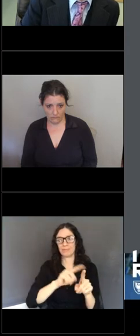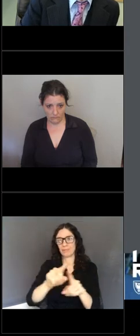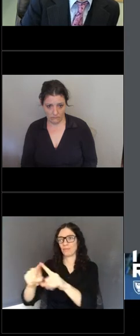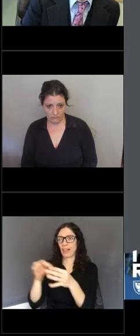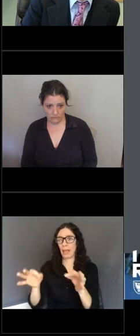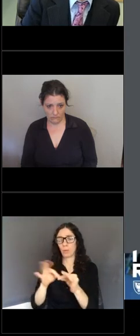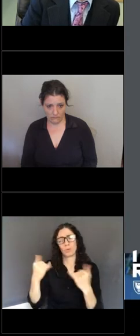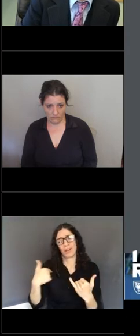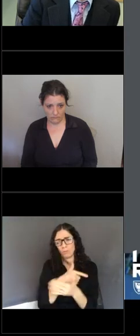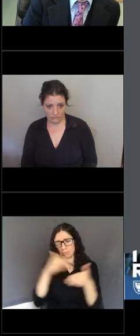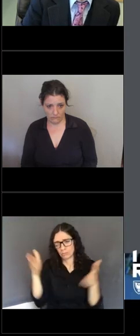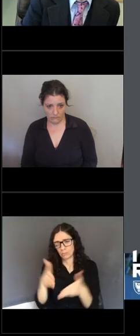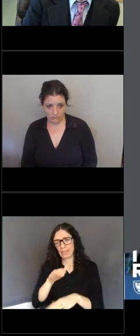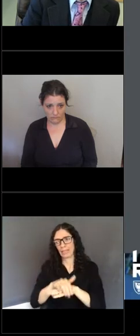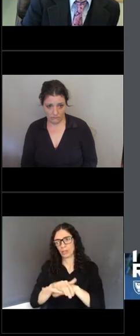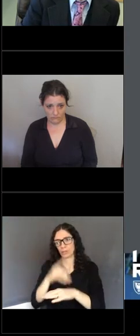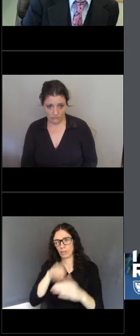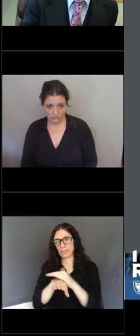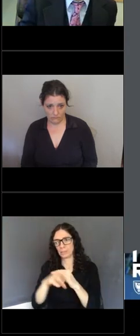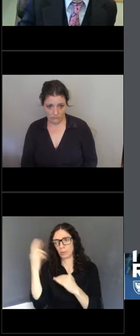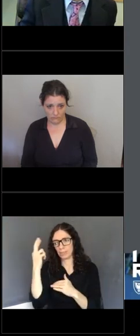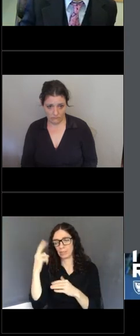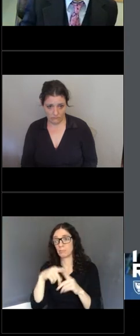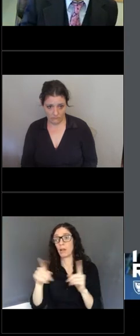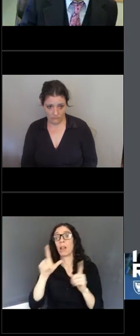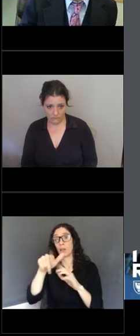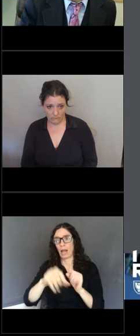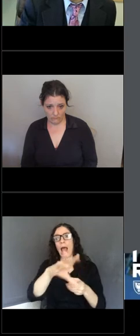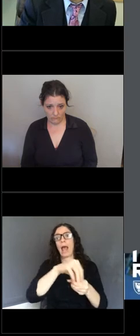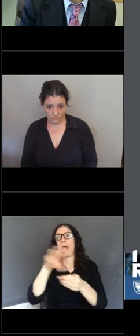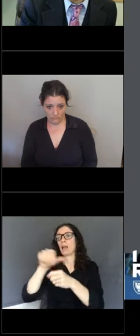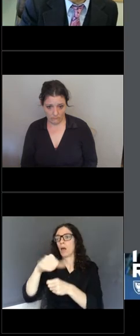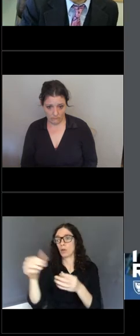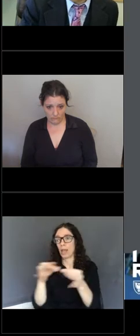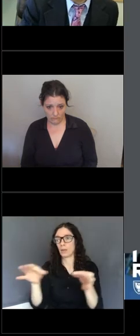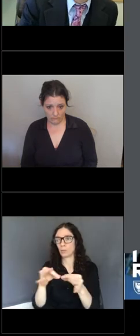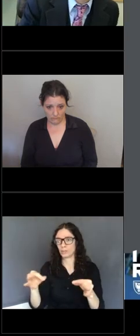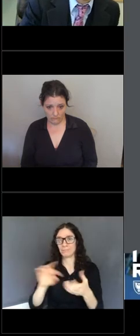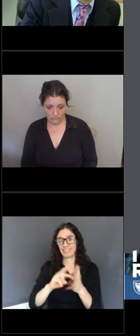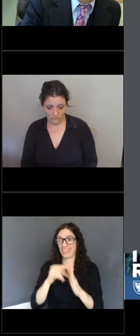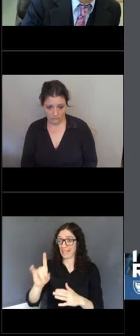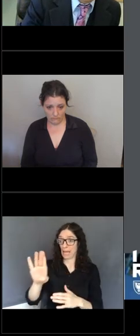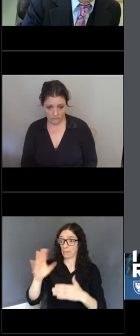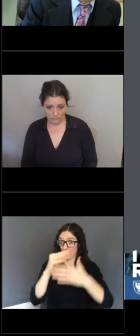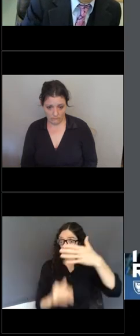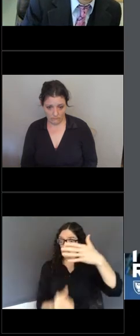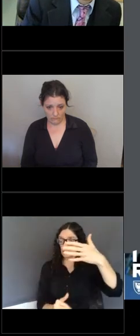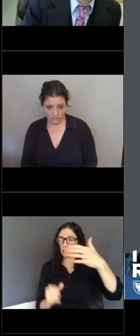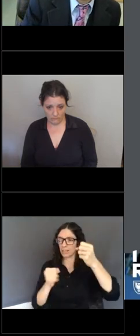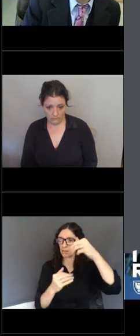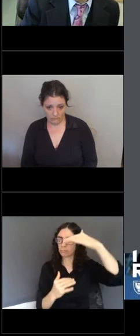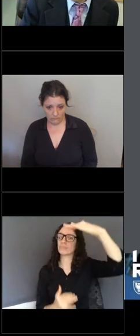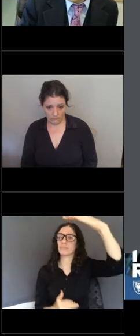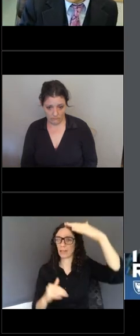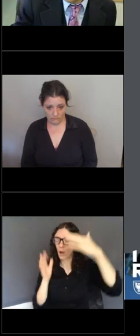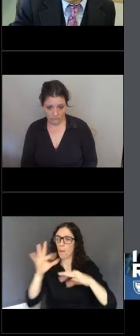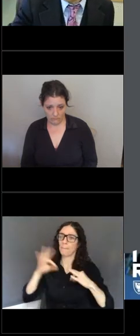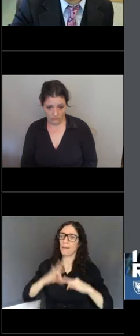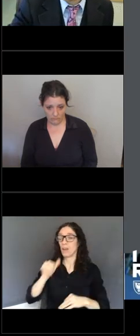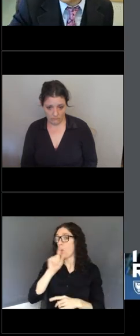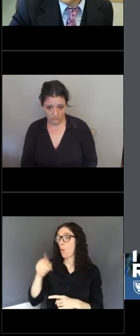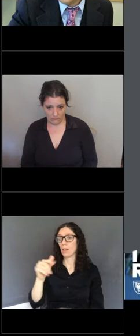English, then the database itself will be able to grow and as such be able to help not just Ascension Island, but all